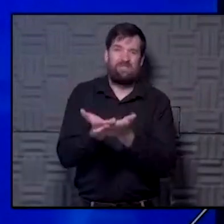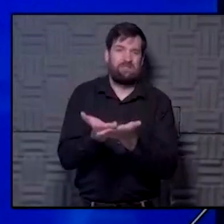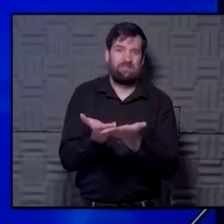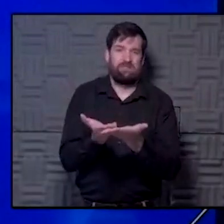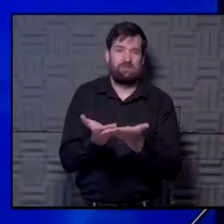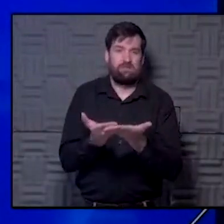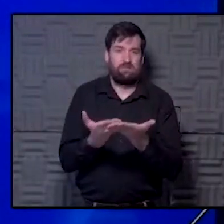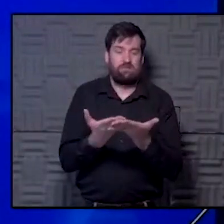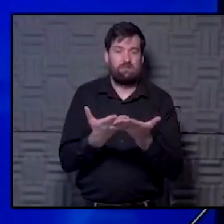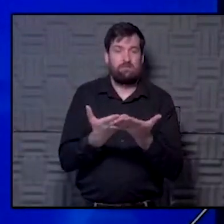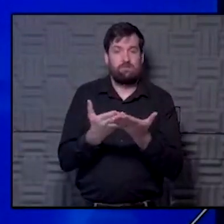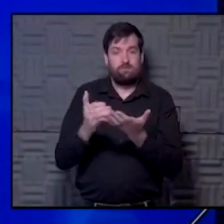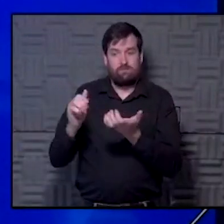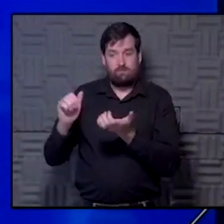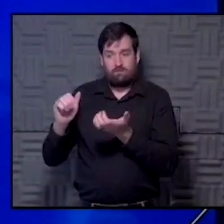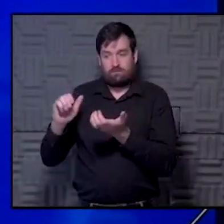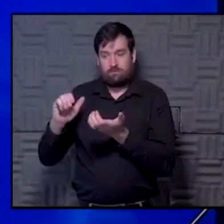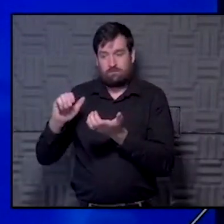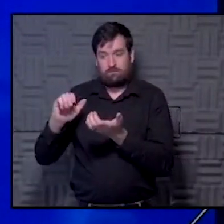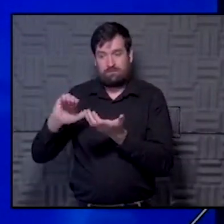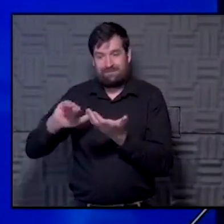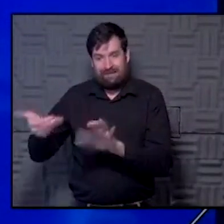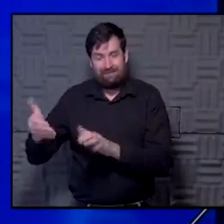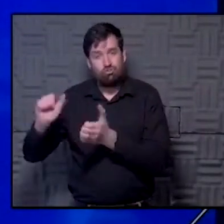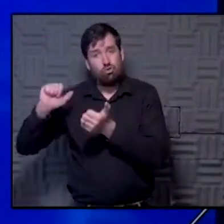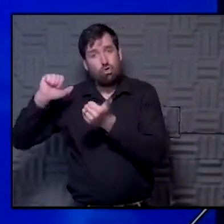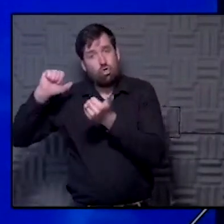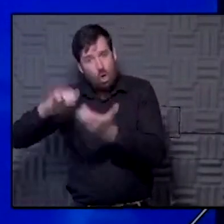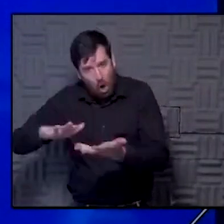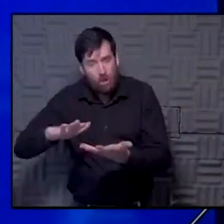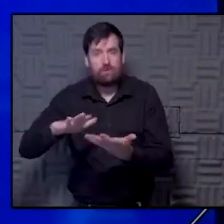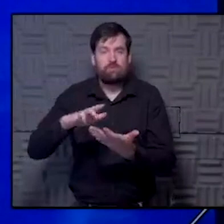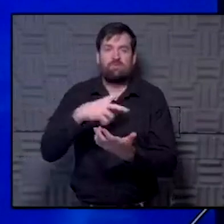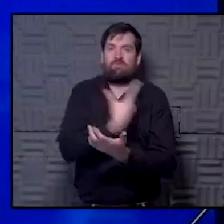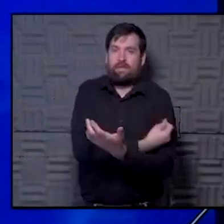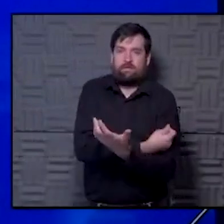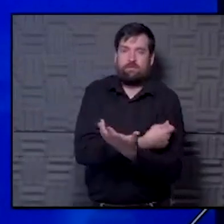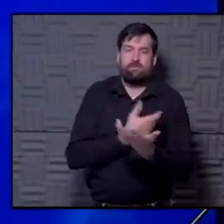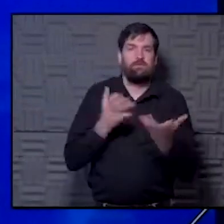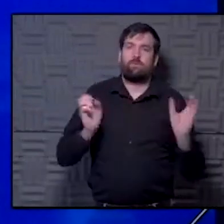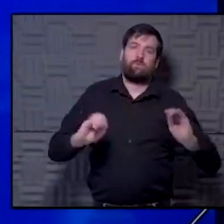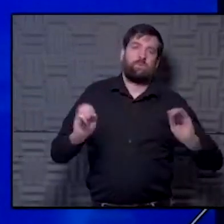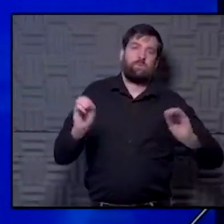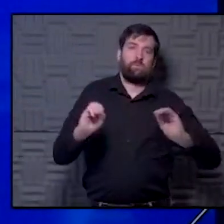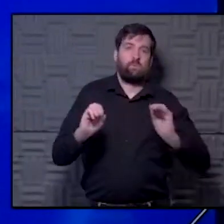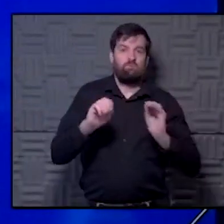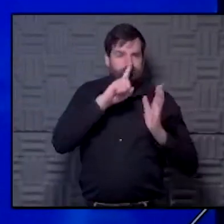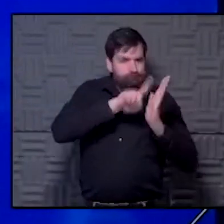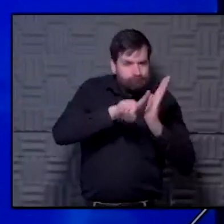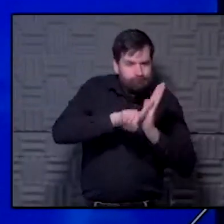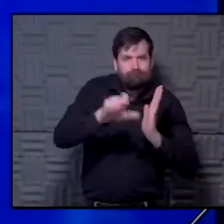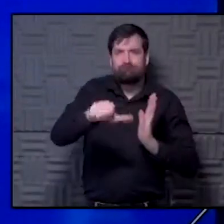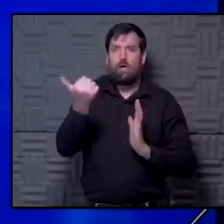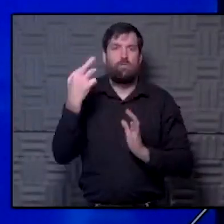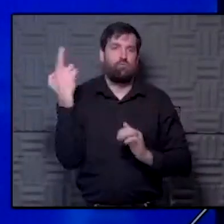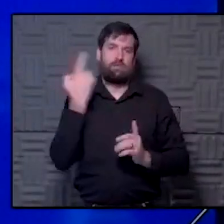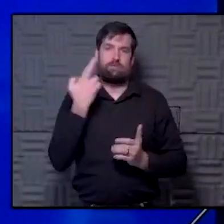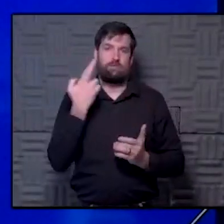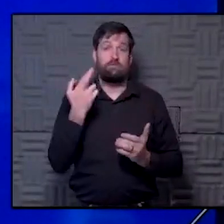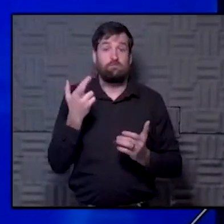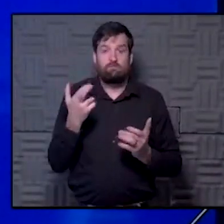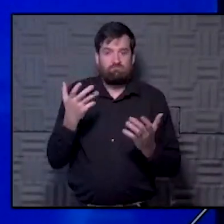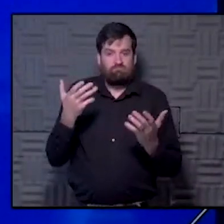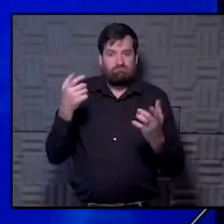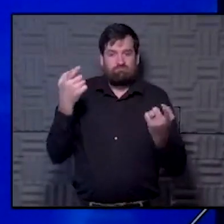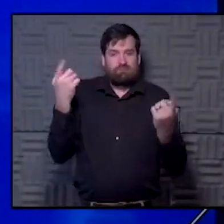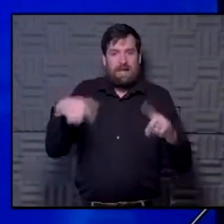of deaths caused by a vaccine. When we investigate those deaths, they're due to other things that were going to happen anyway.